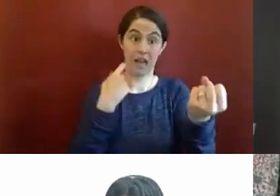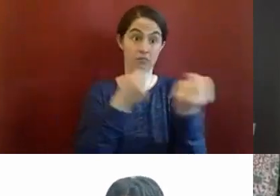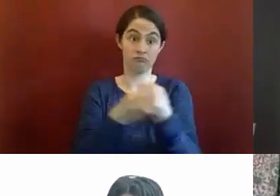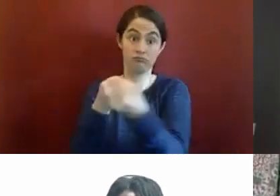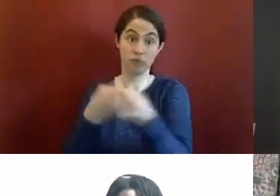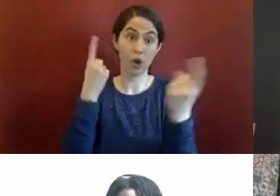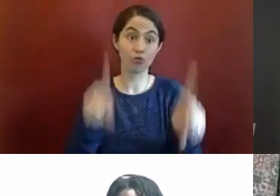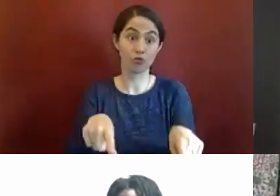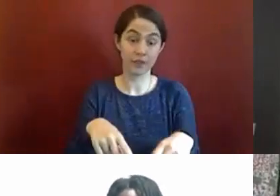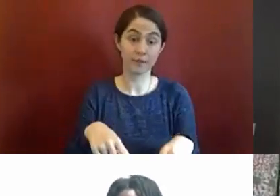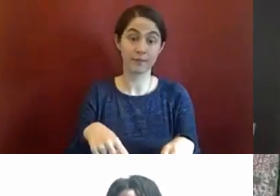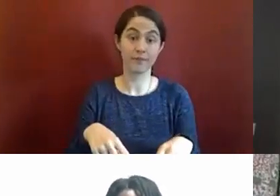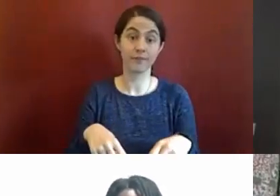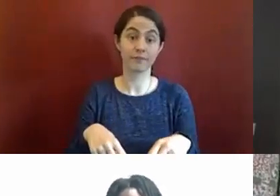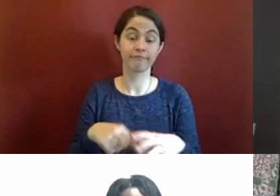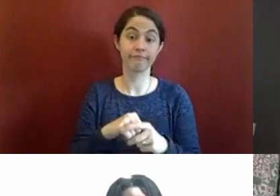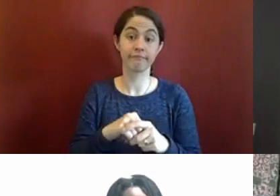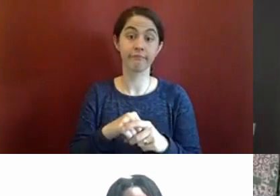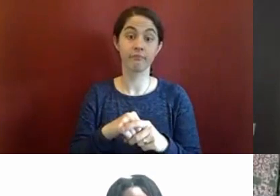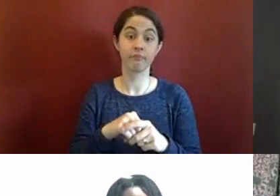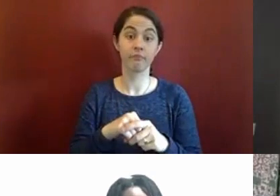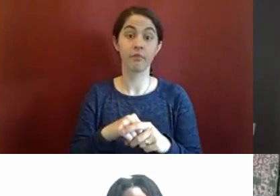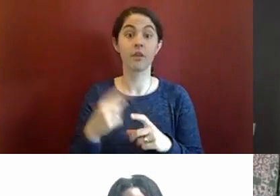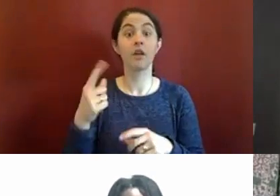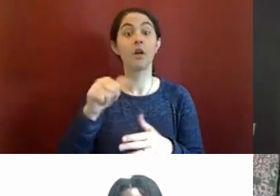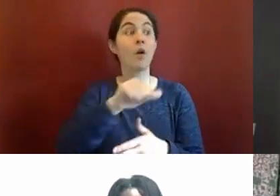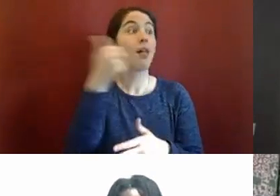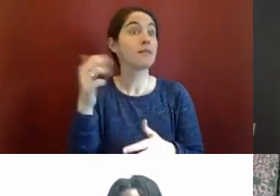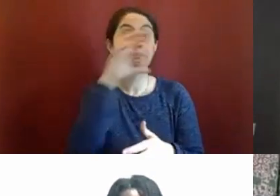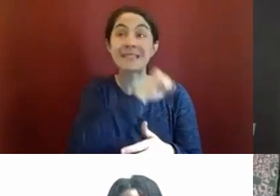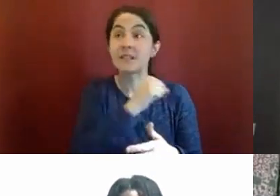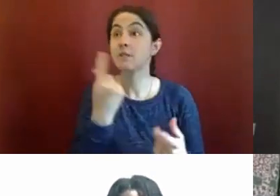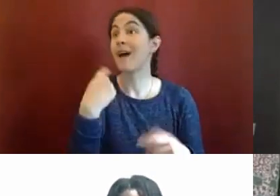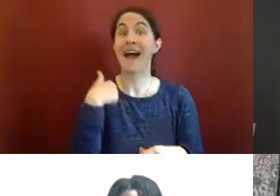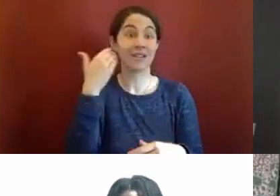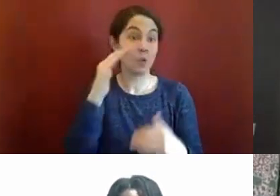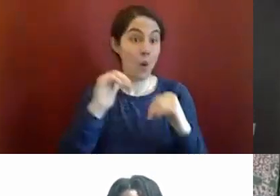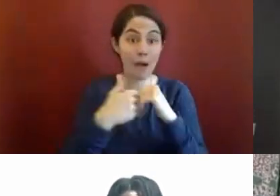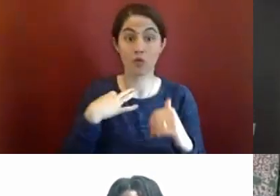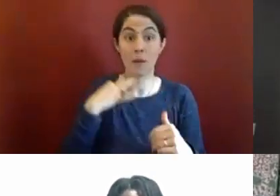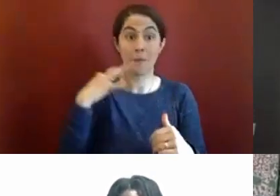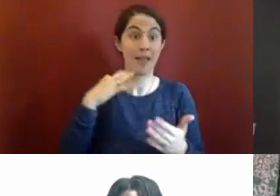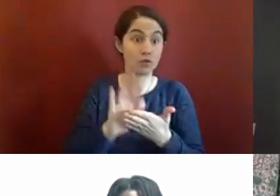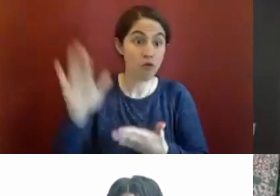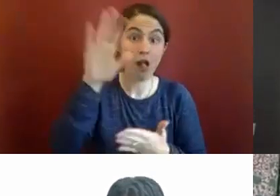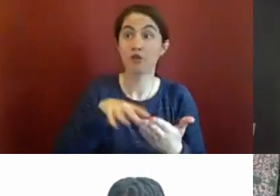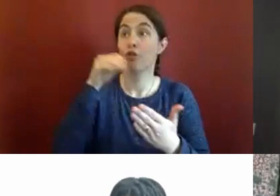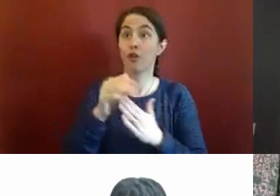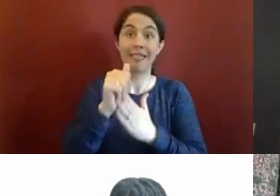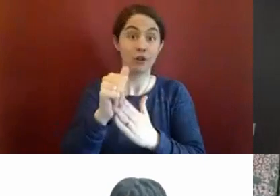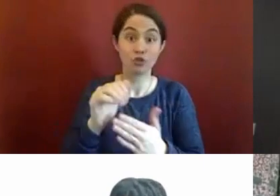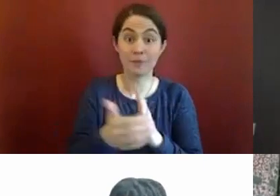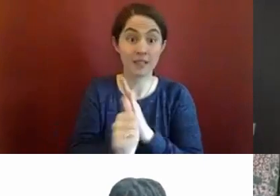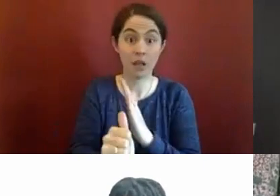think is really missing, I think I wouldn't know how to like apply for college or learn all these like leadership skills. I didn't